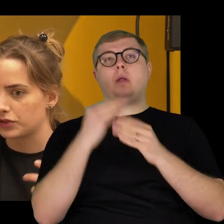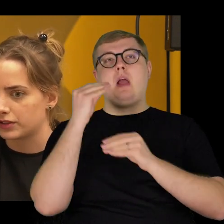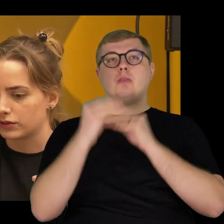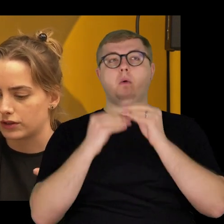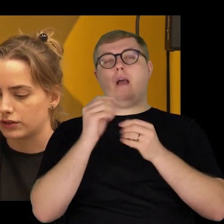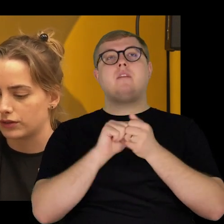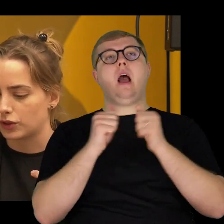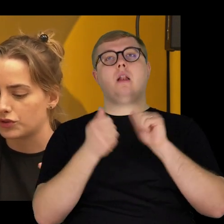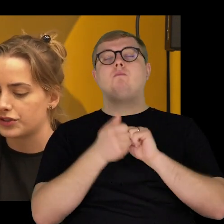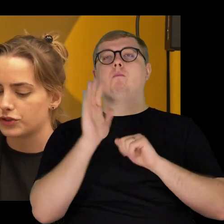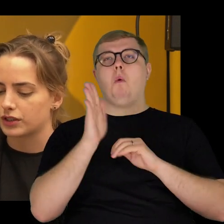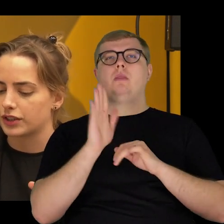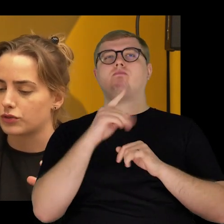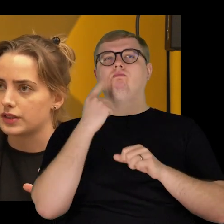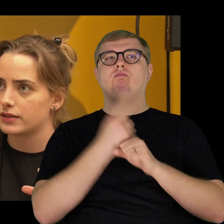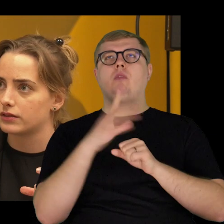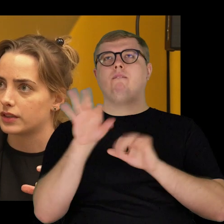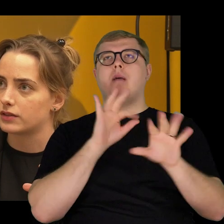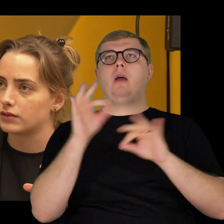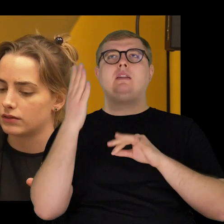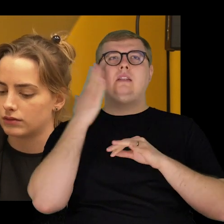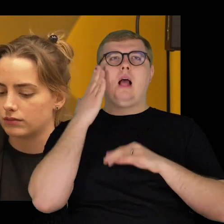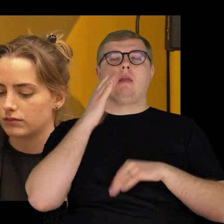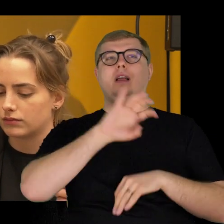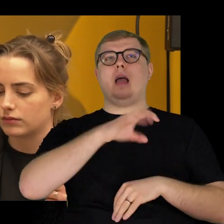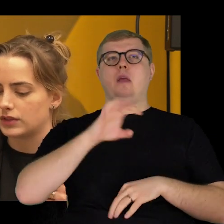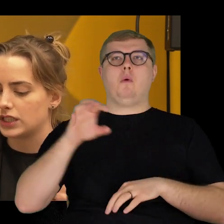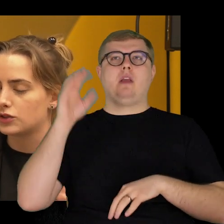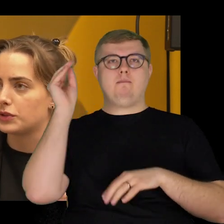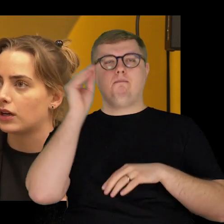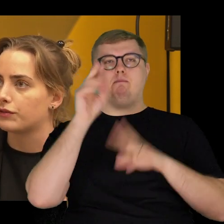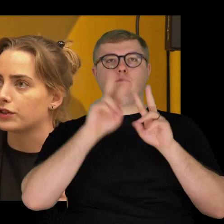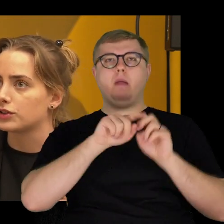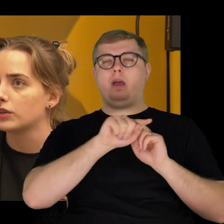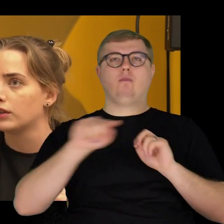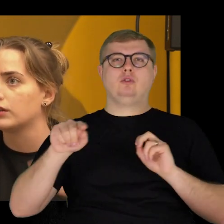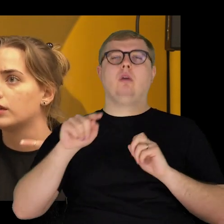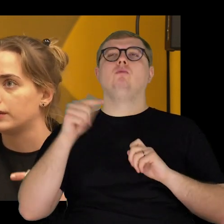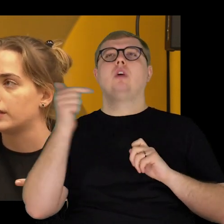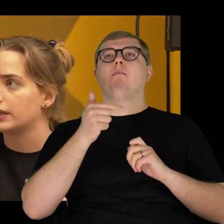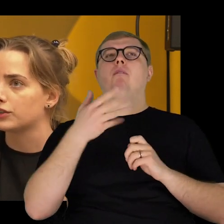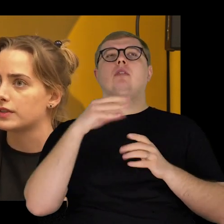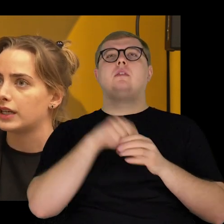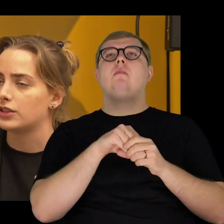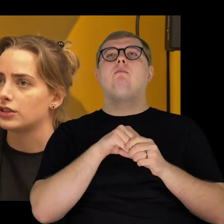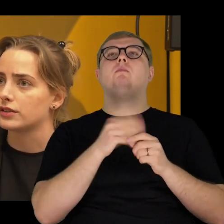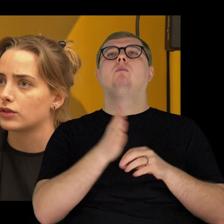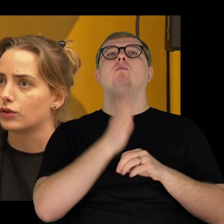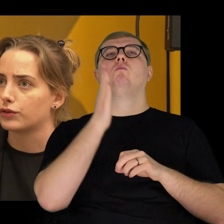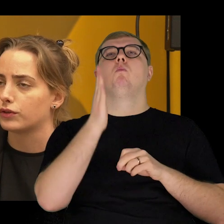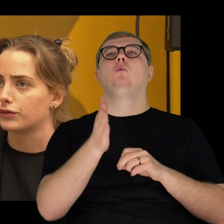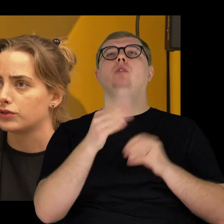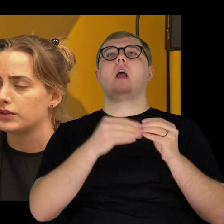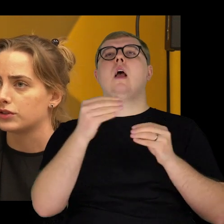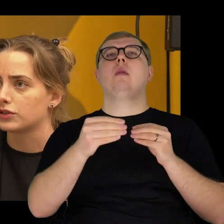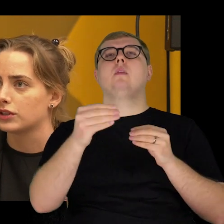establish particular, research categories that need to be covered in the later stages